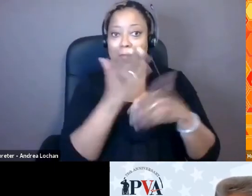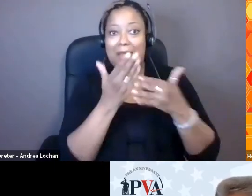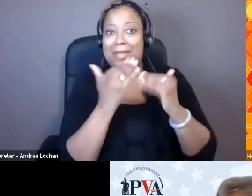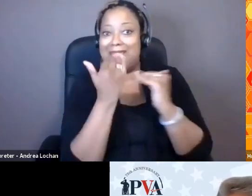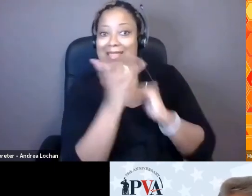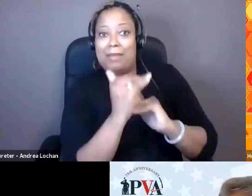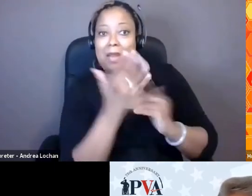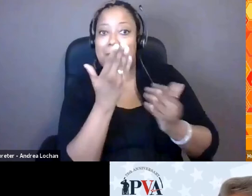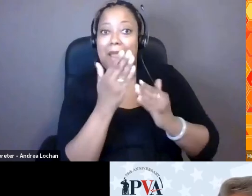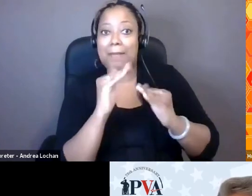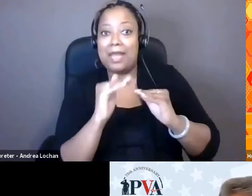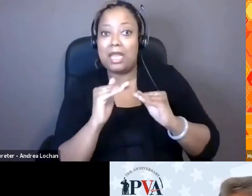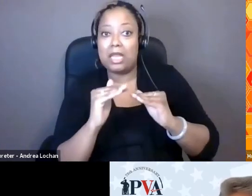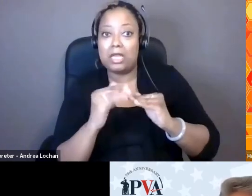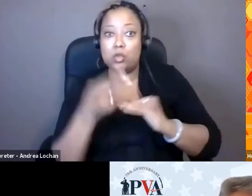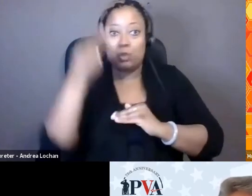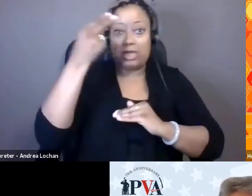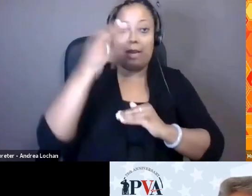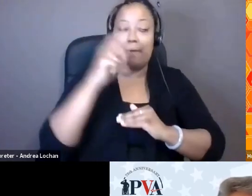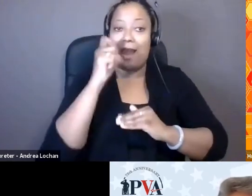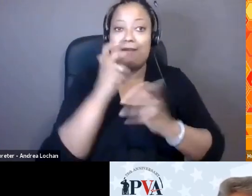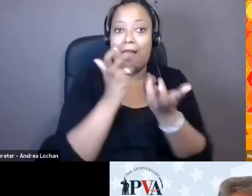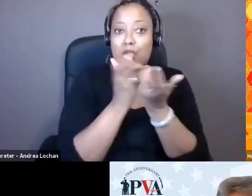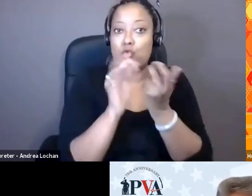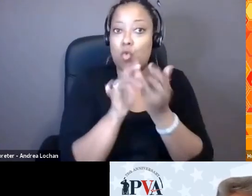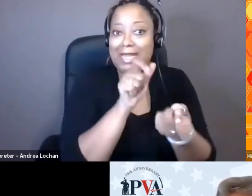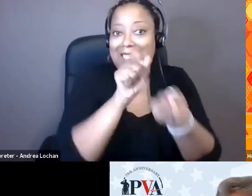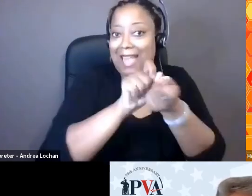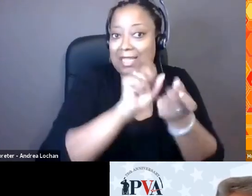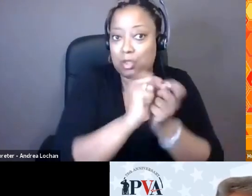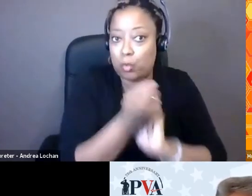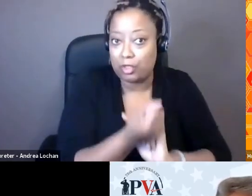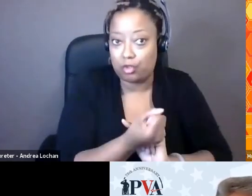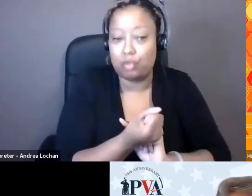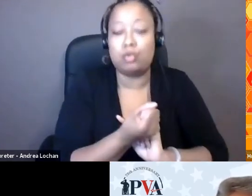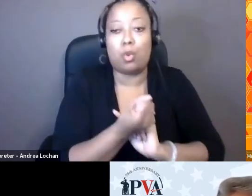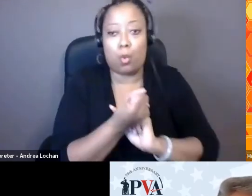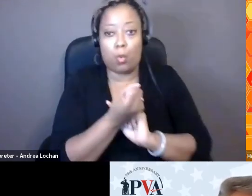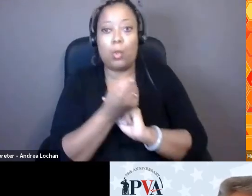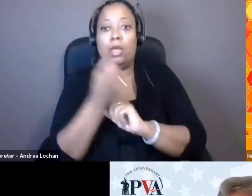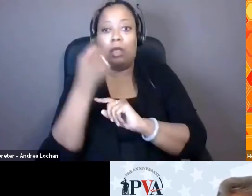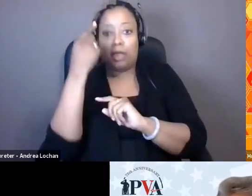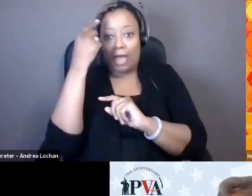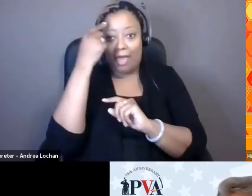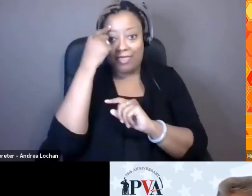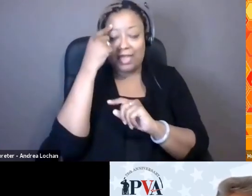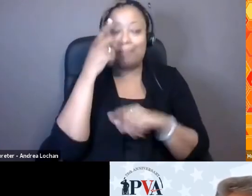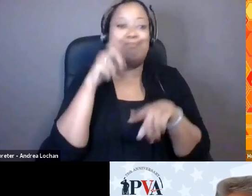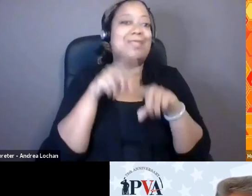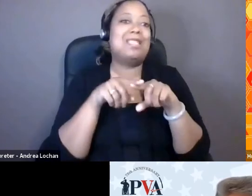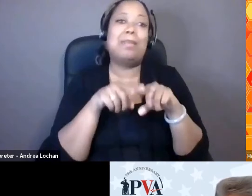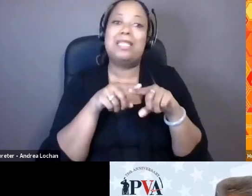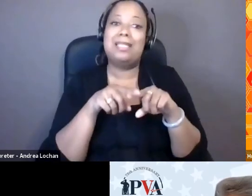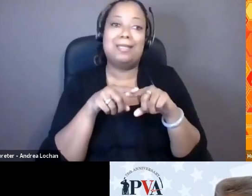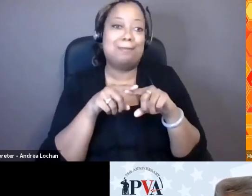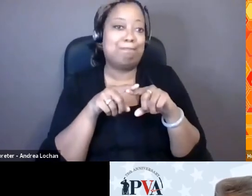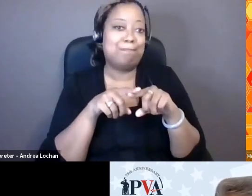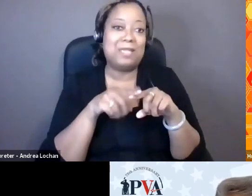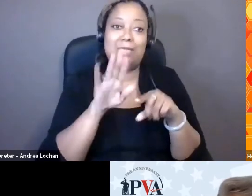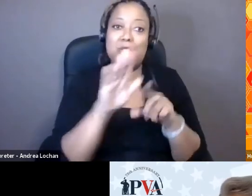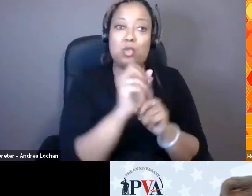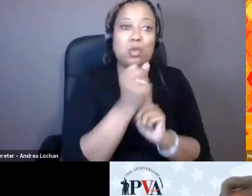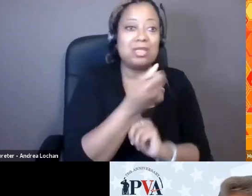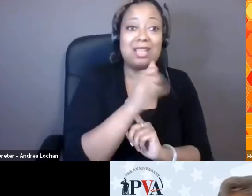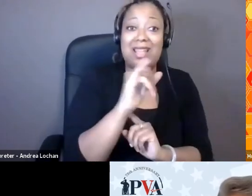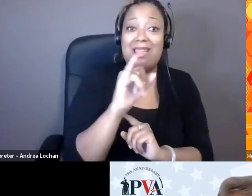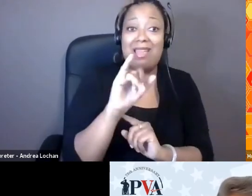not fit your exact scenario or your situation. So I think it all depends on what your situation is. If you only need